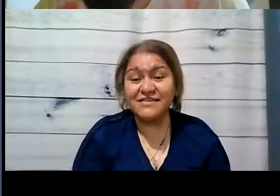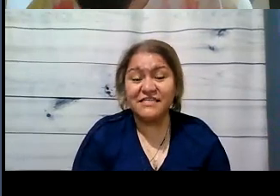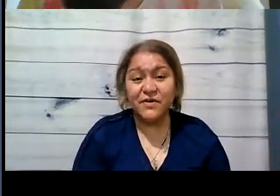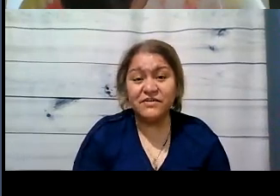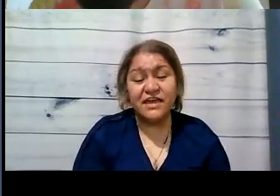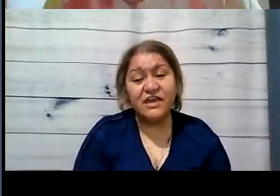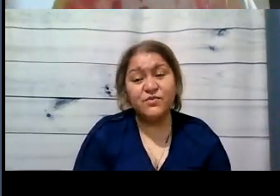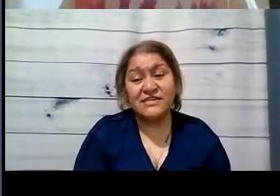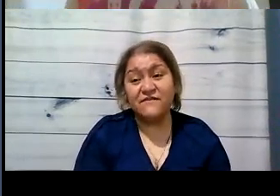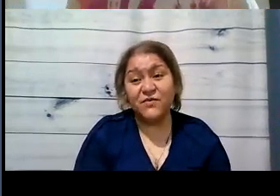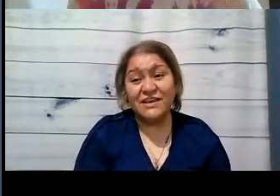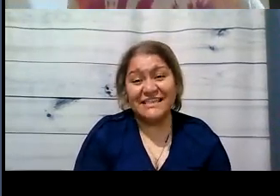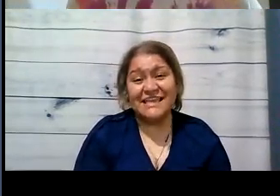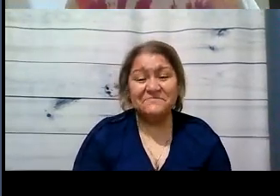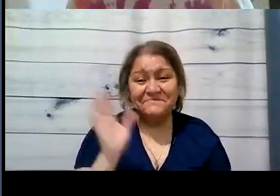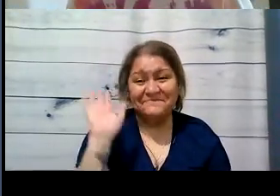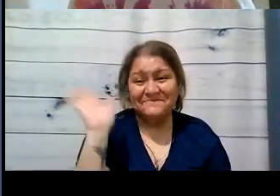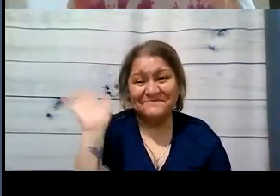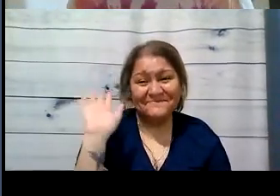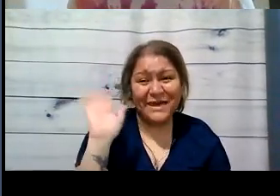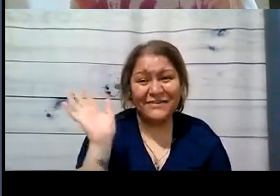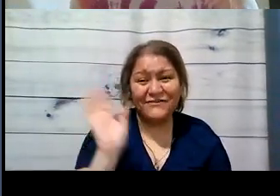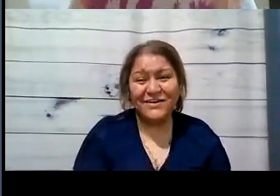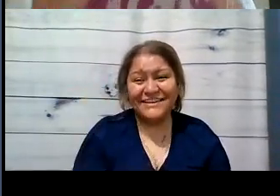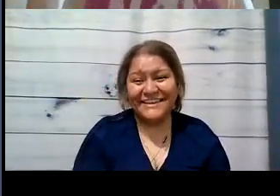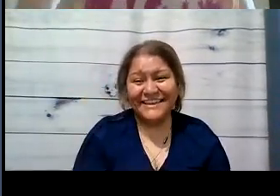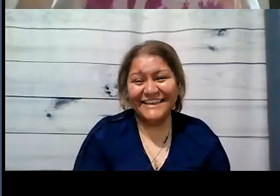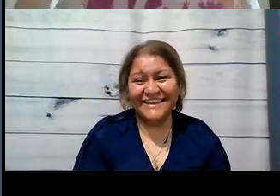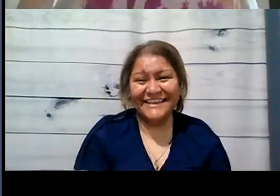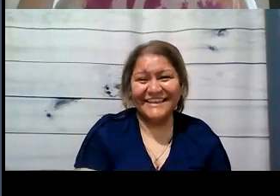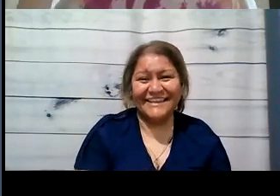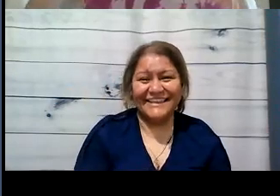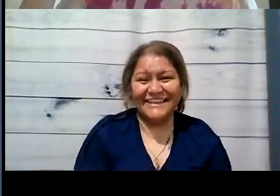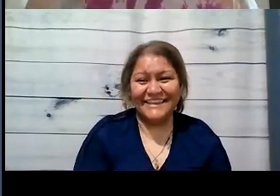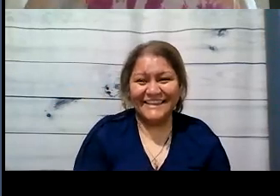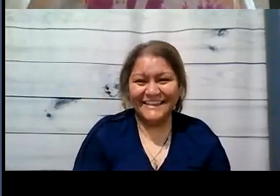songs and the books, and we'll see everyone next time. Bye, everyone. Bye. Bye.